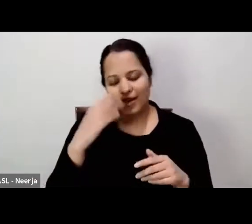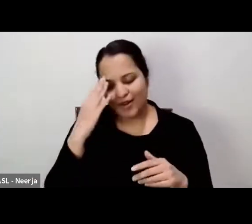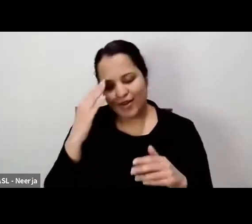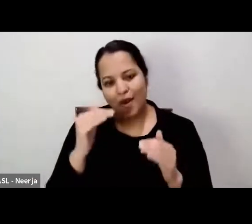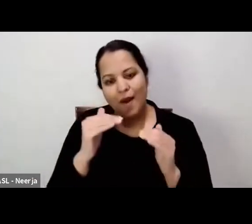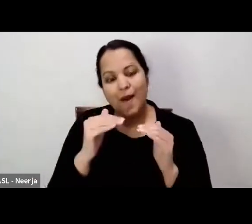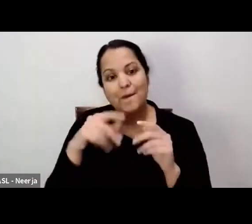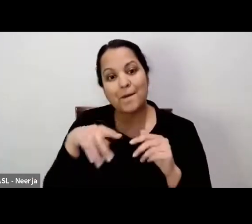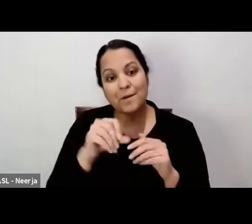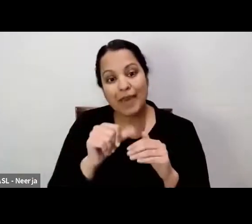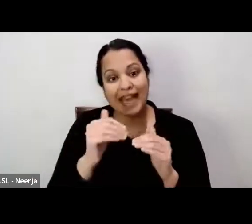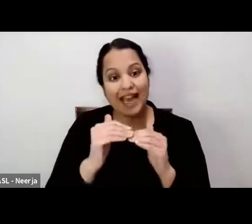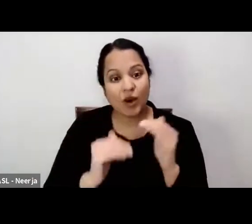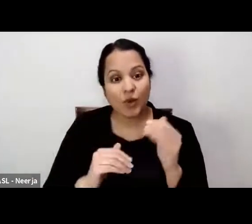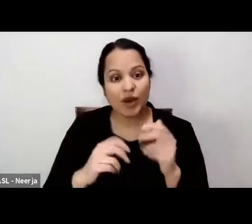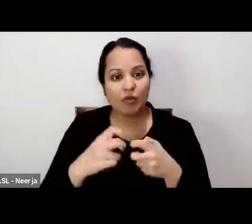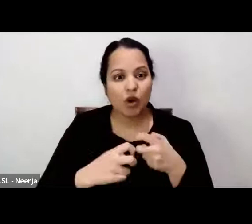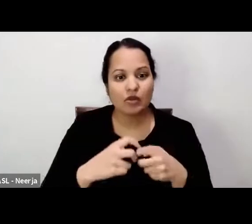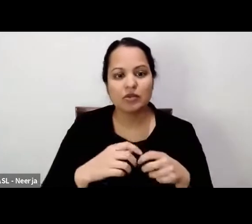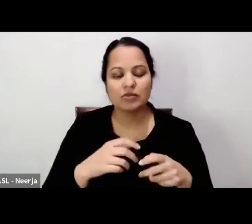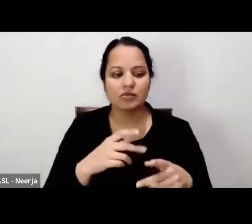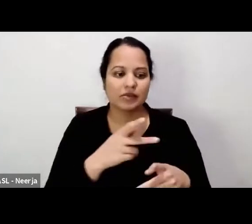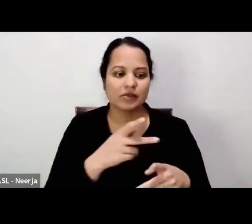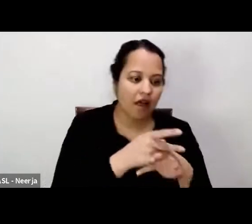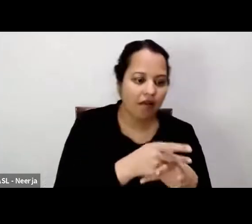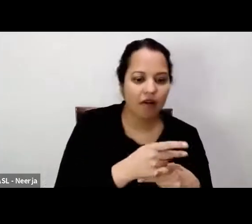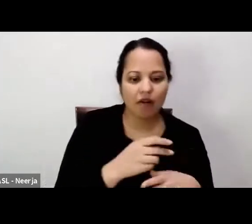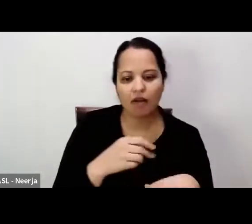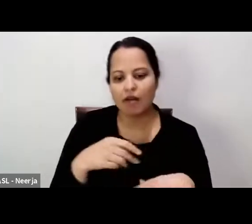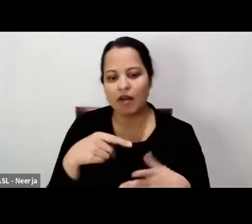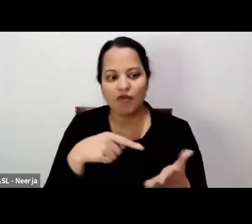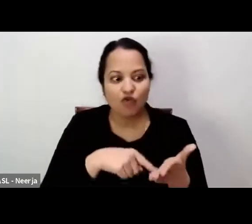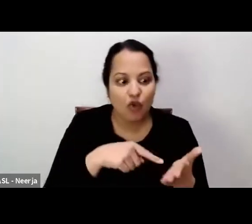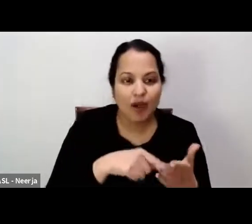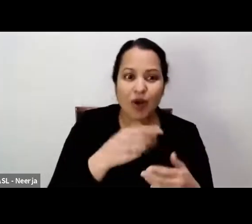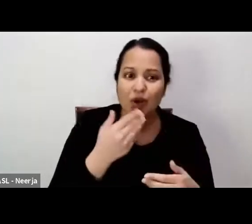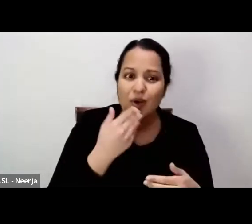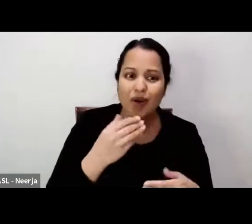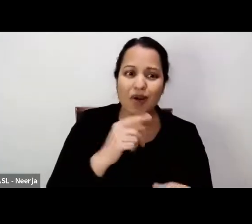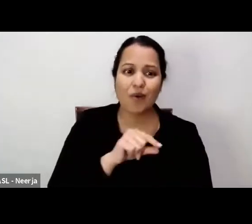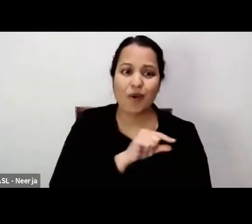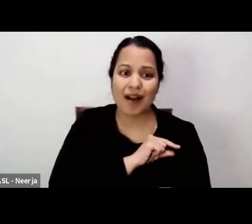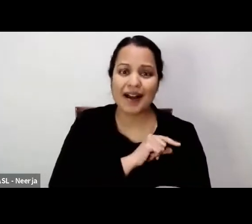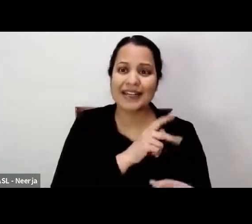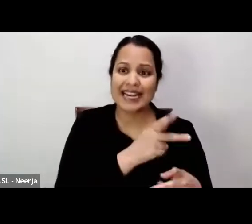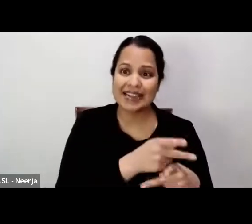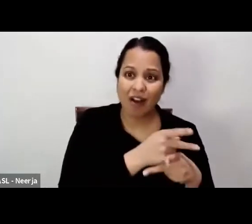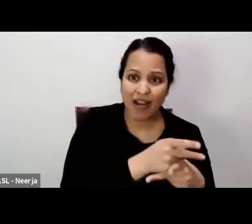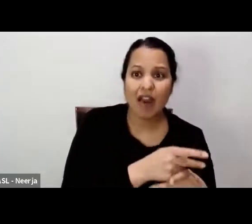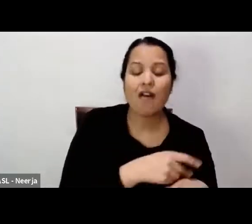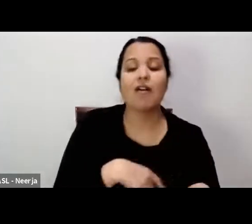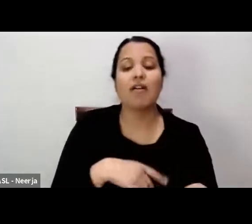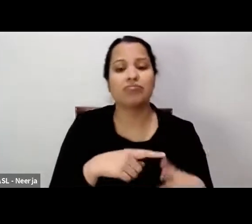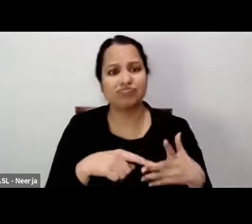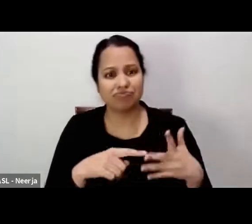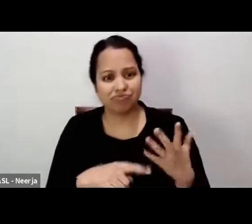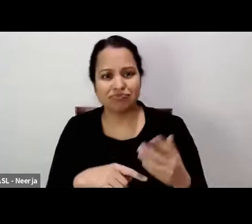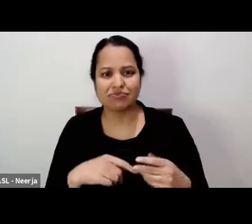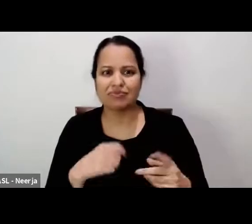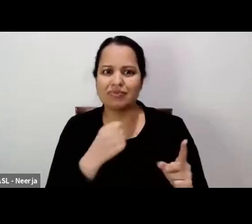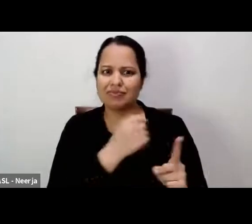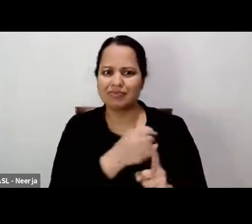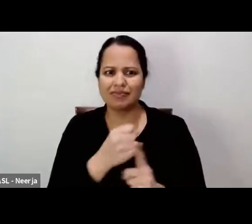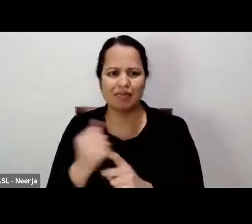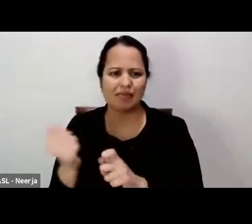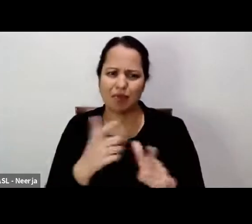equity, childcare, affordable and quality childcare. This affects so many women, regardless of what